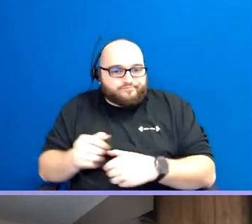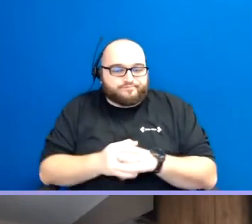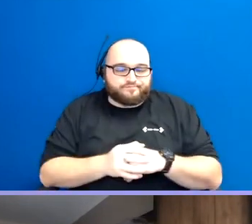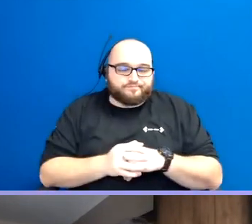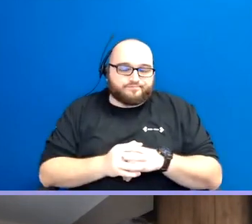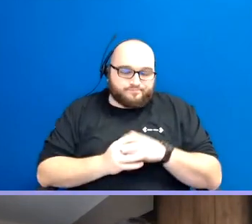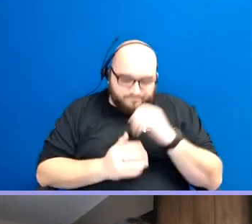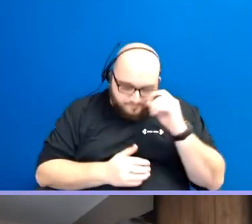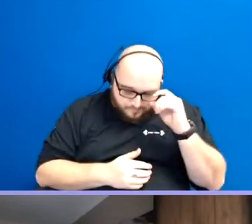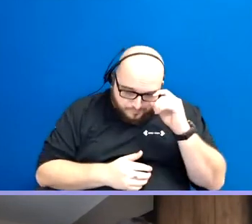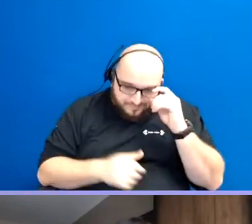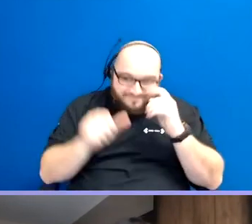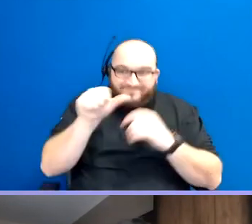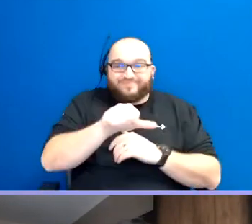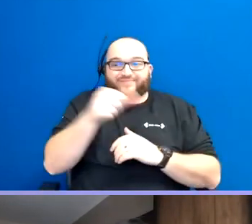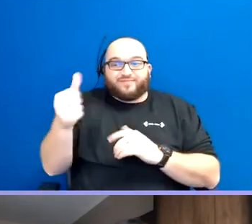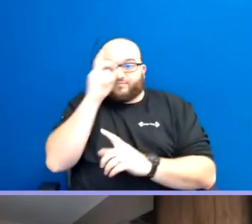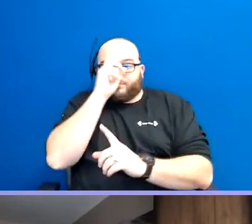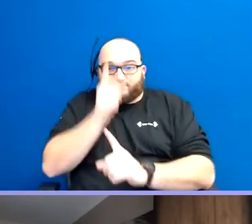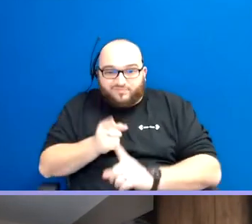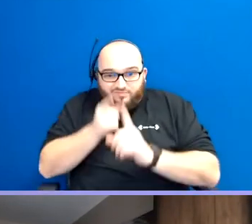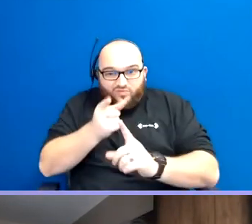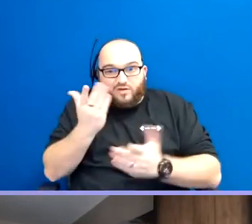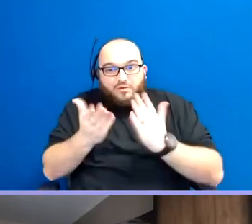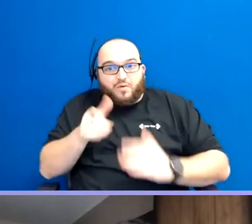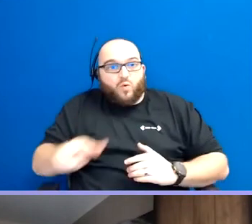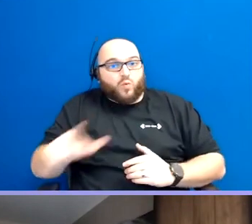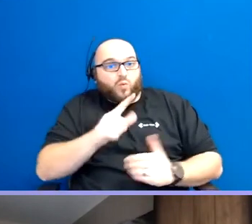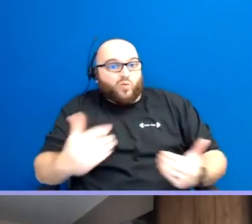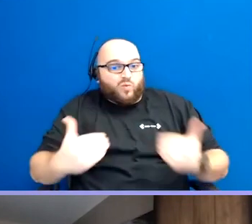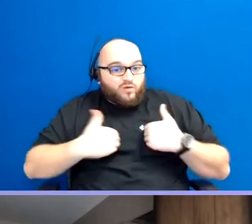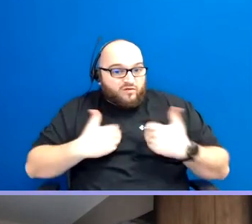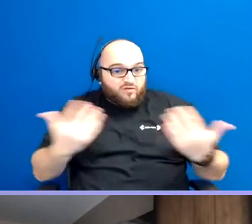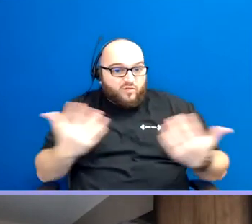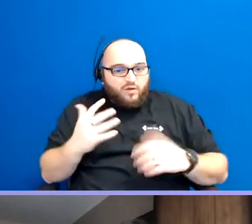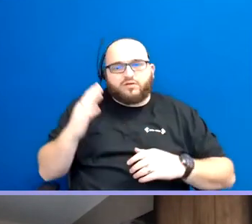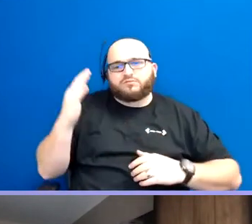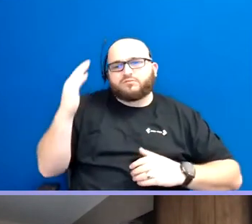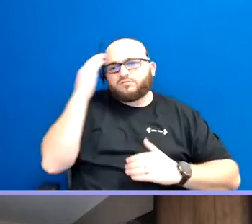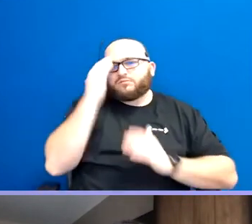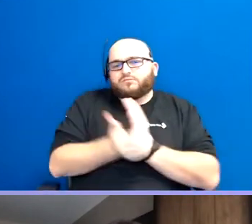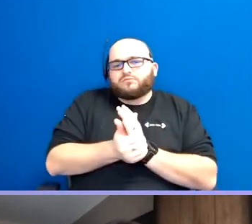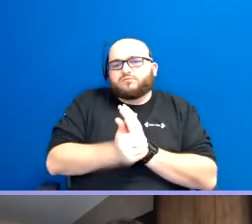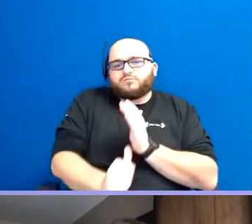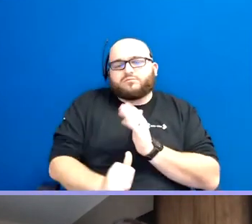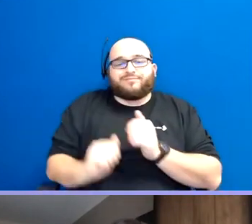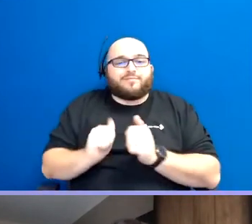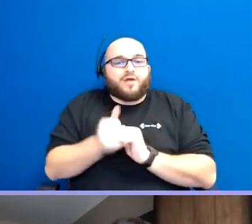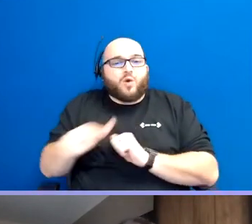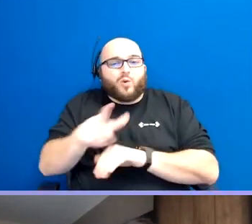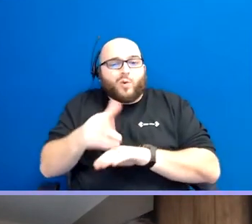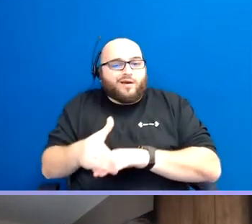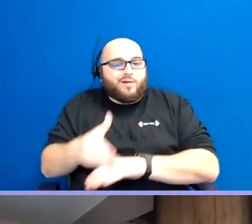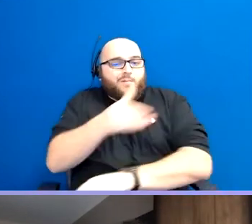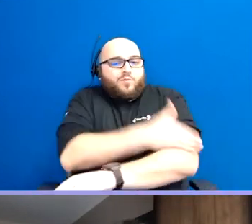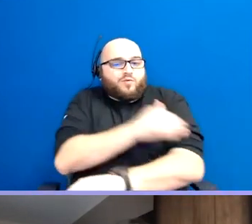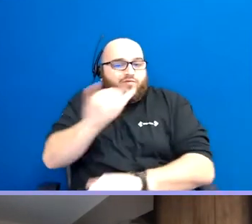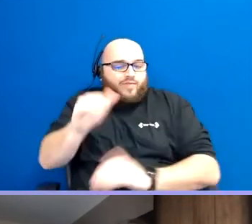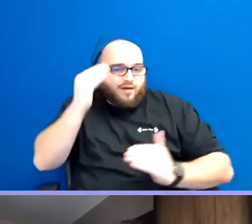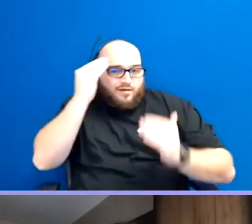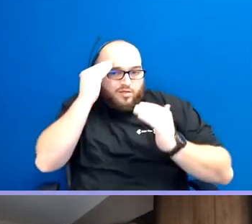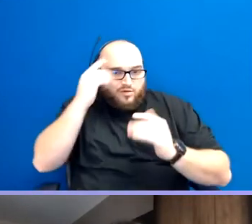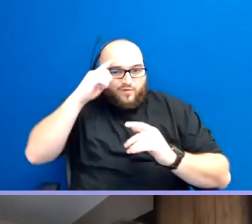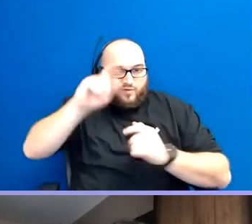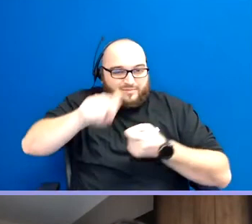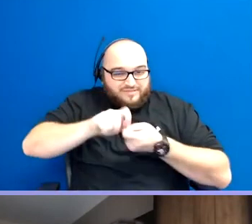Another operational accessibility goal you might have is knowledge and skills. So how can you improve accessibility knowledge for specific